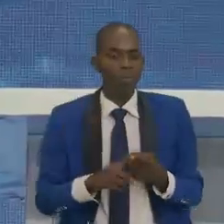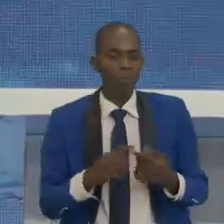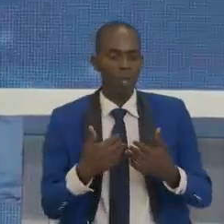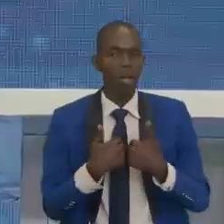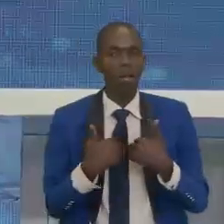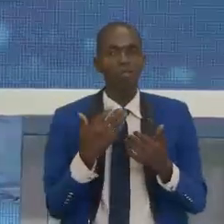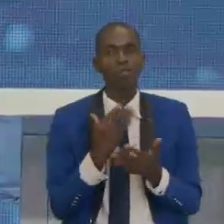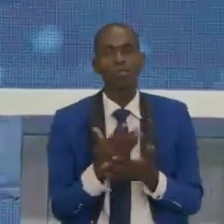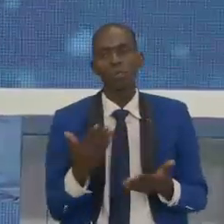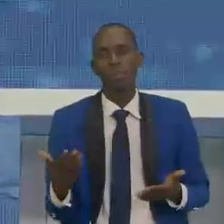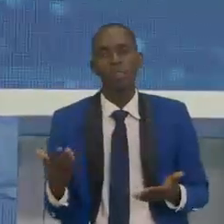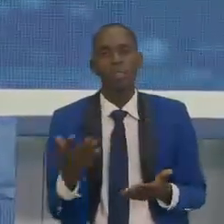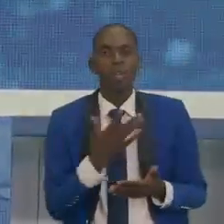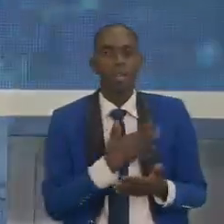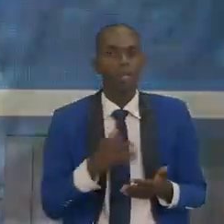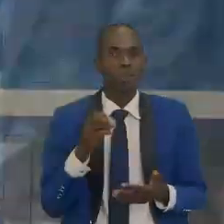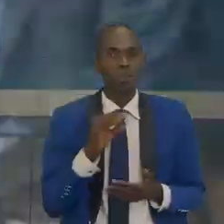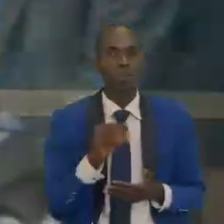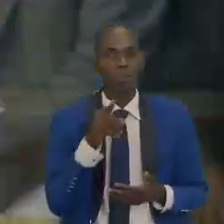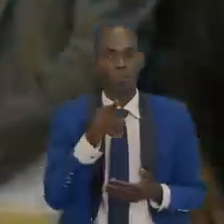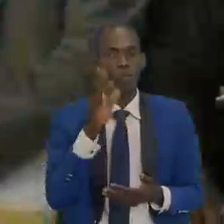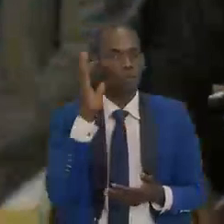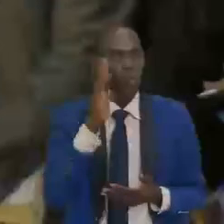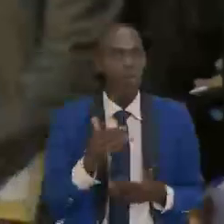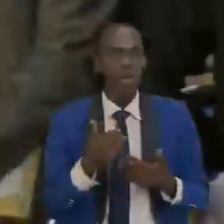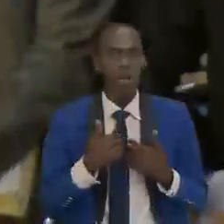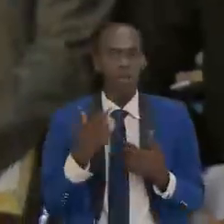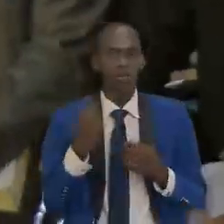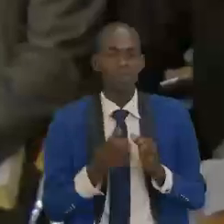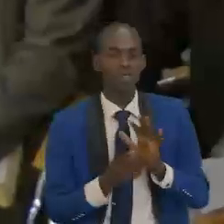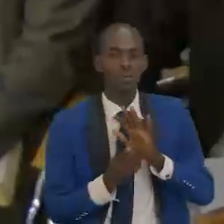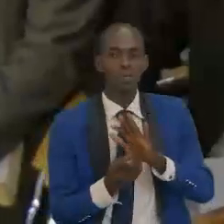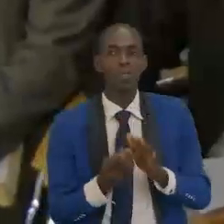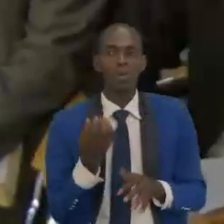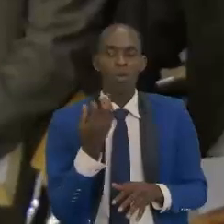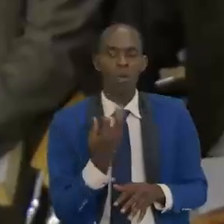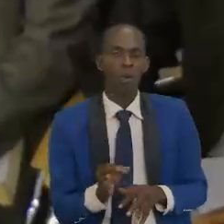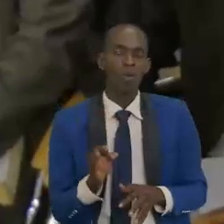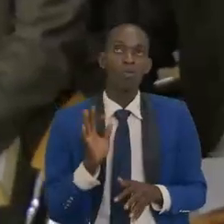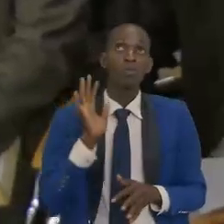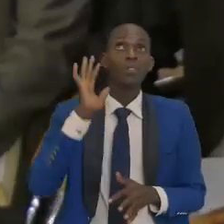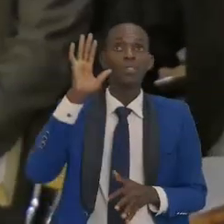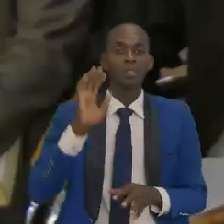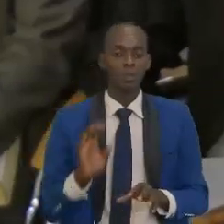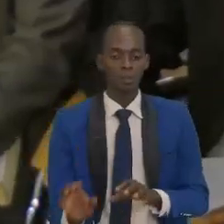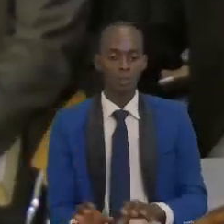something. And so you will have the demonstration of his performance.